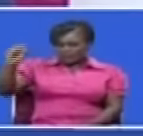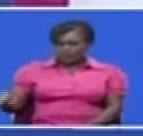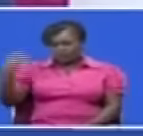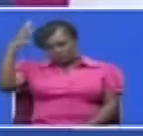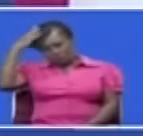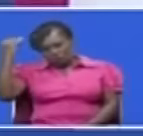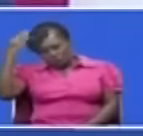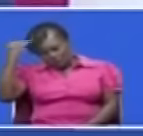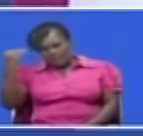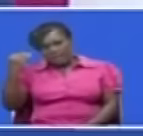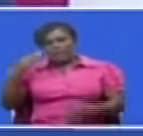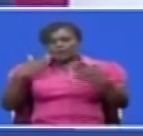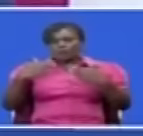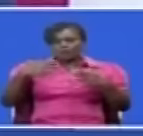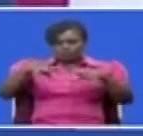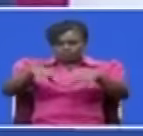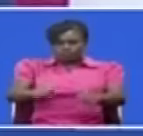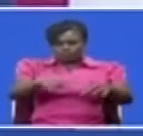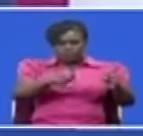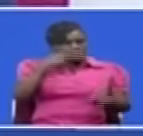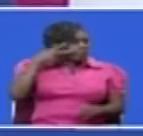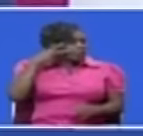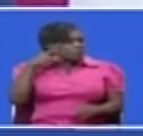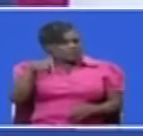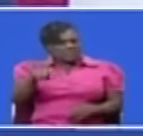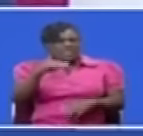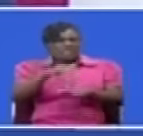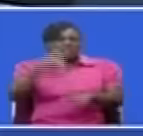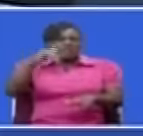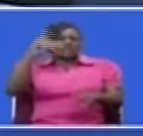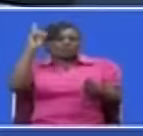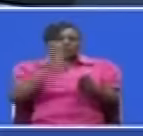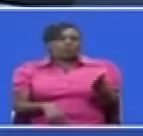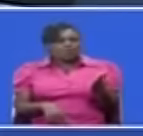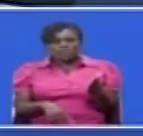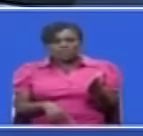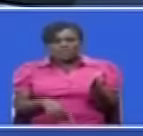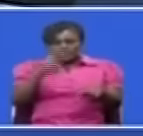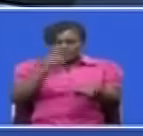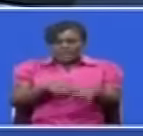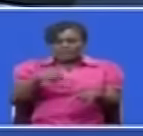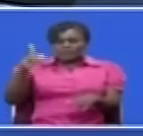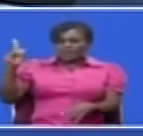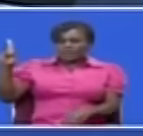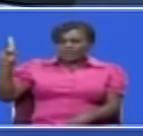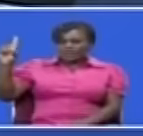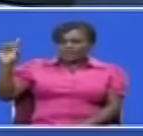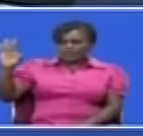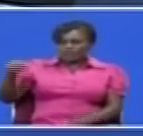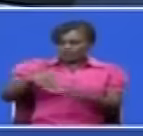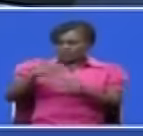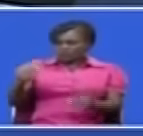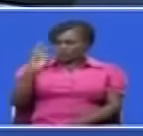for reoccupation by Al-Shabaab. What could the immediate effect be of a withdrawal if this were to happen? If we